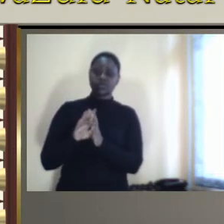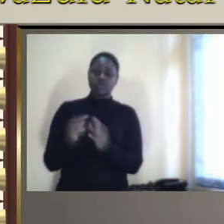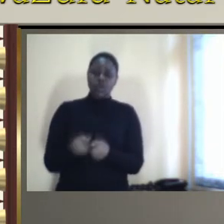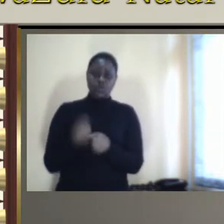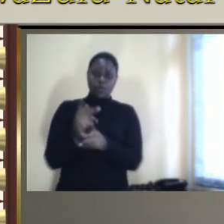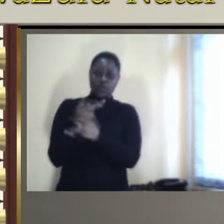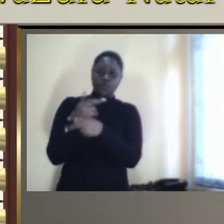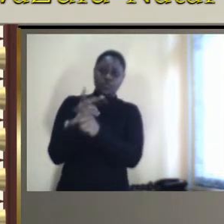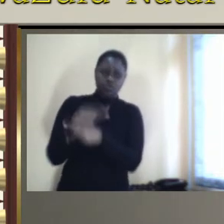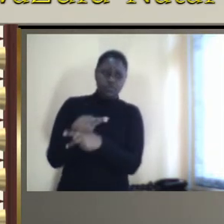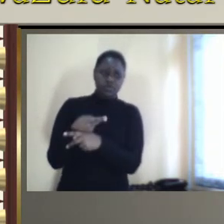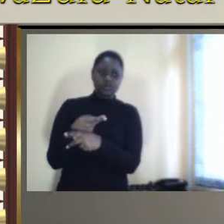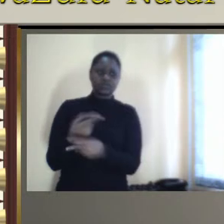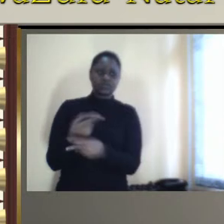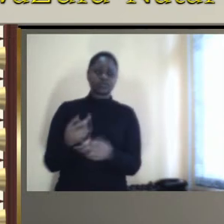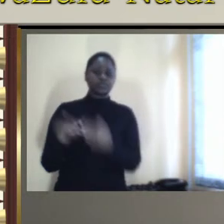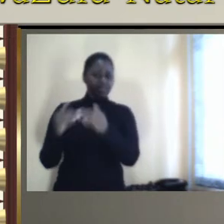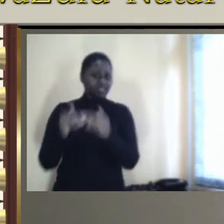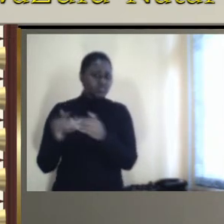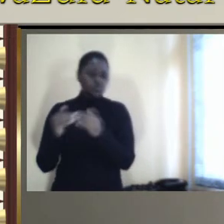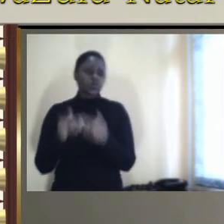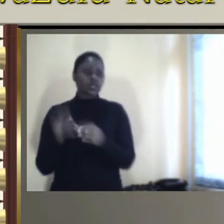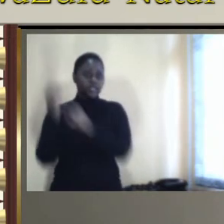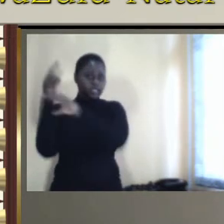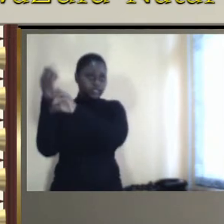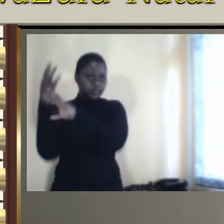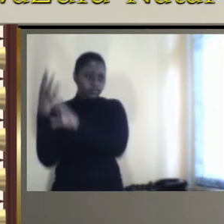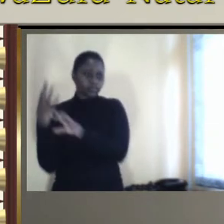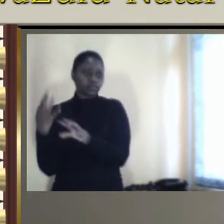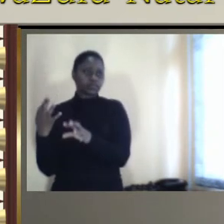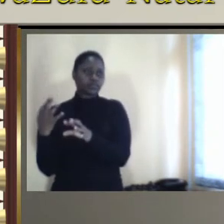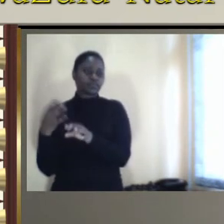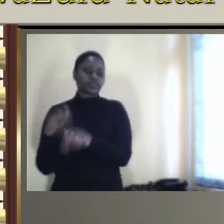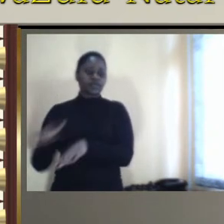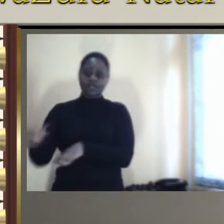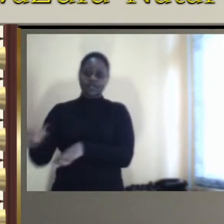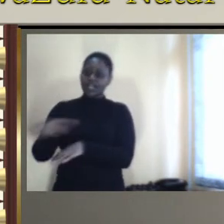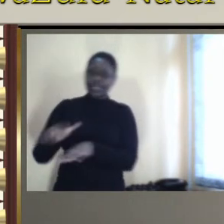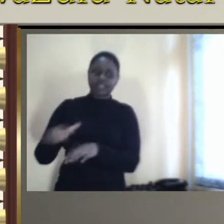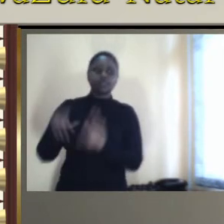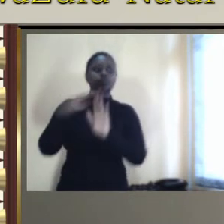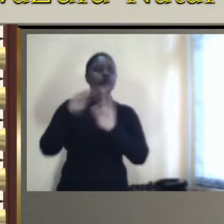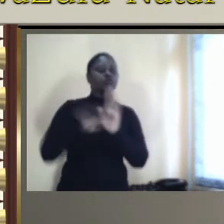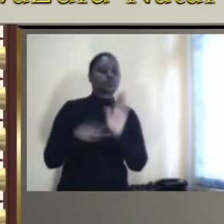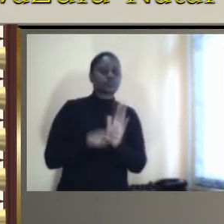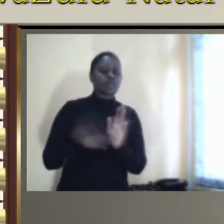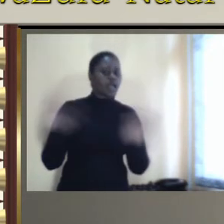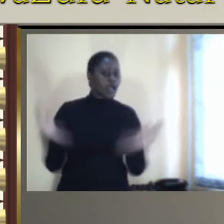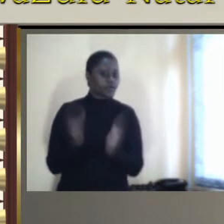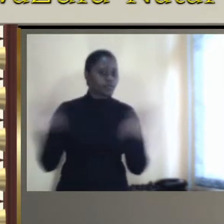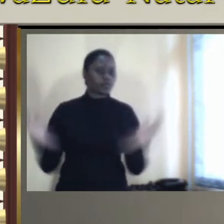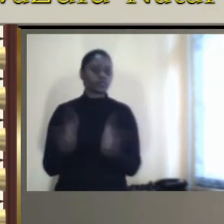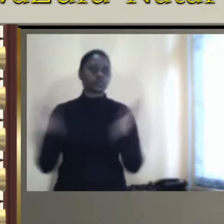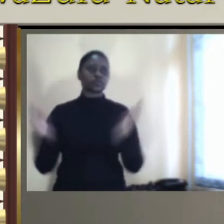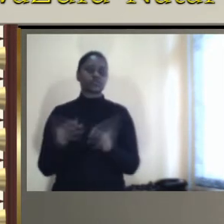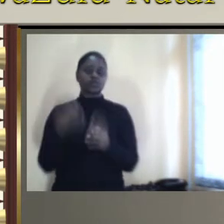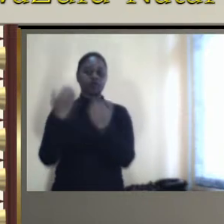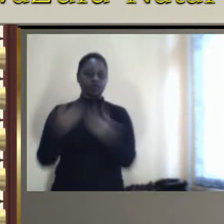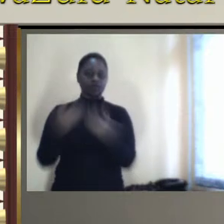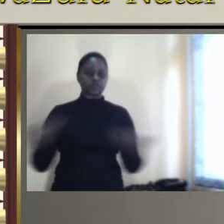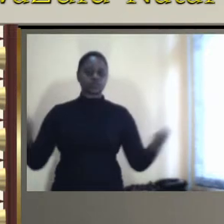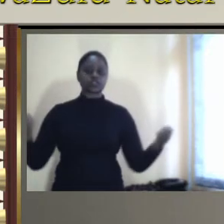producers, land care to address land degradation problems and promote sustainable use of natural